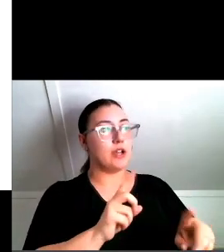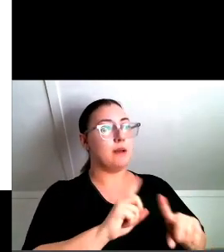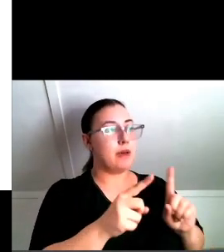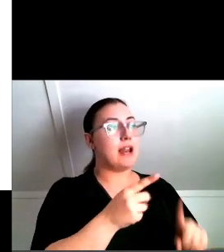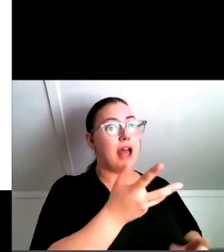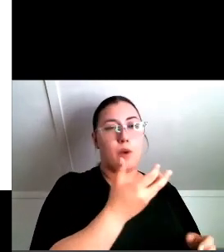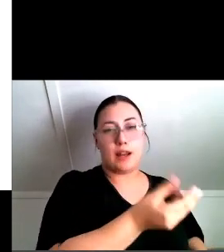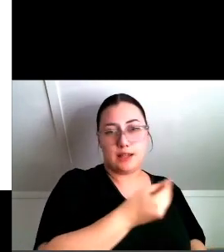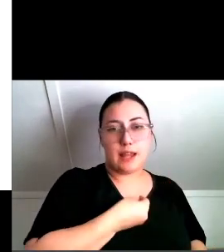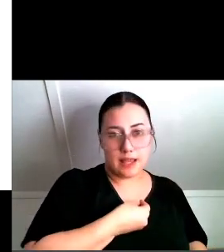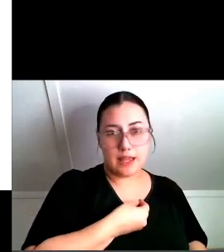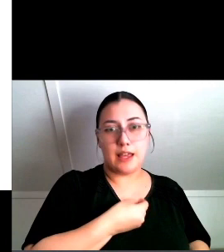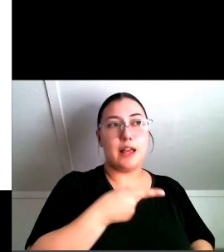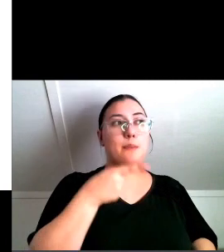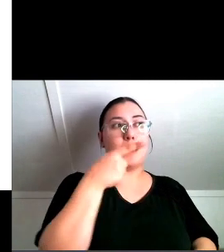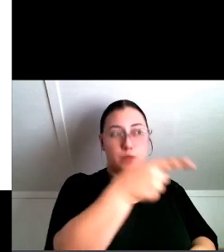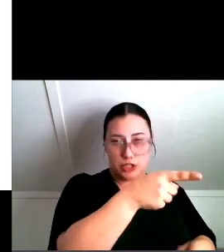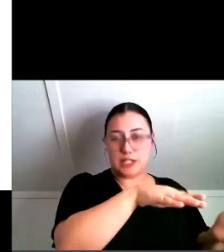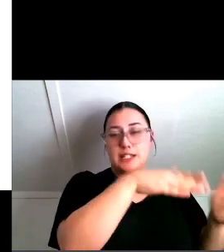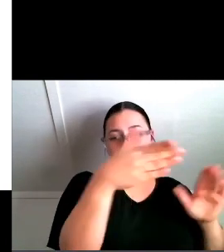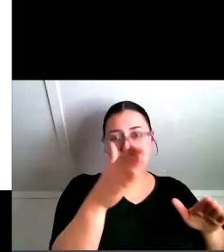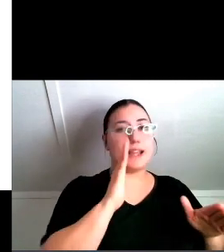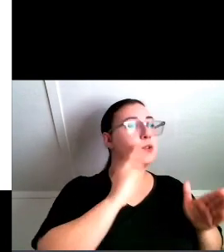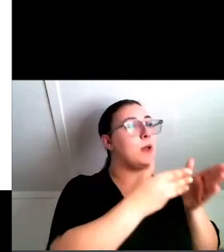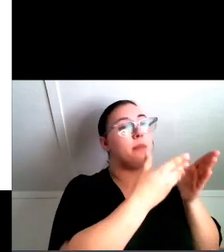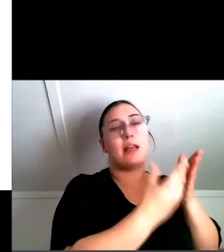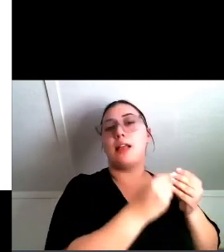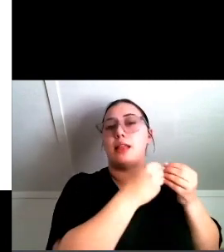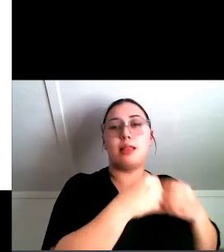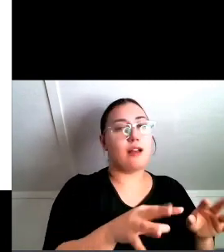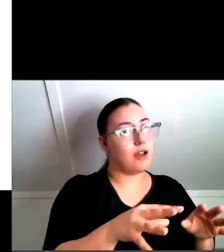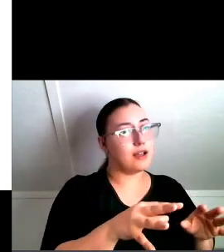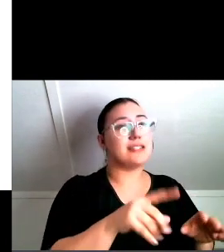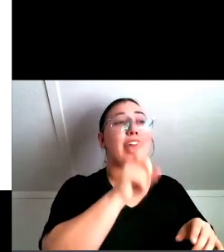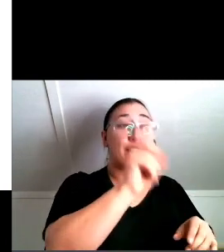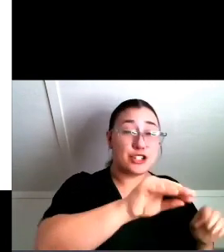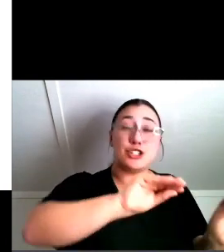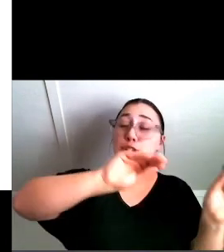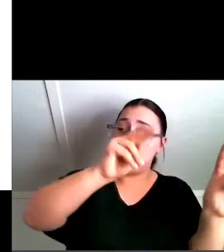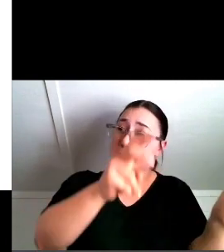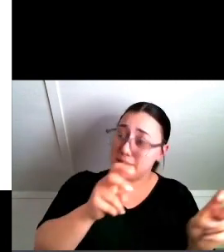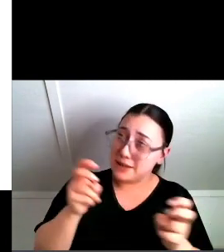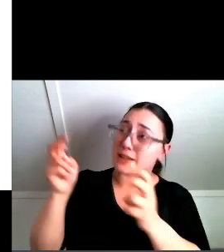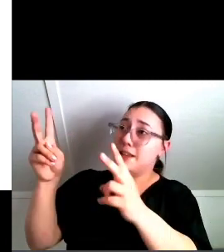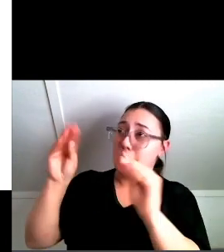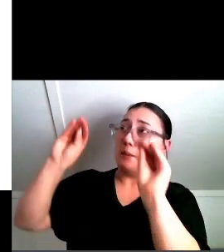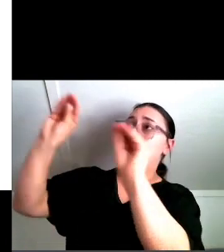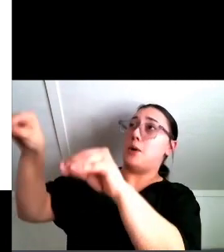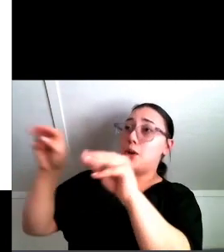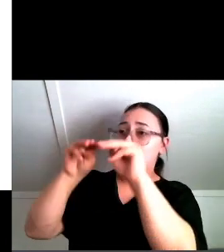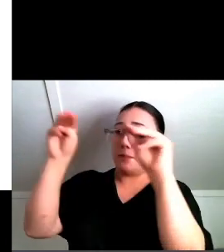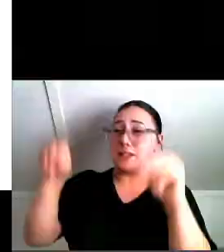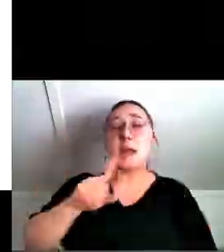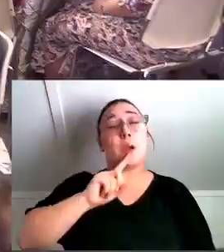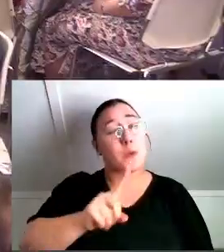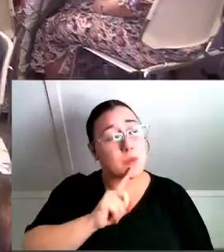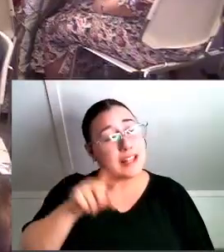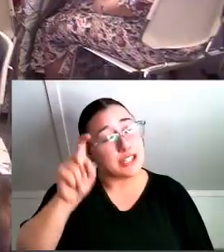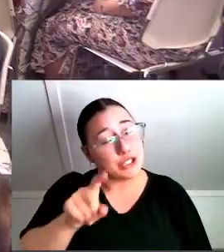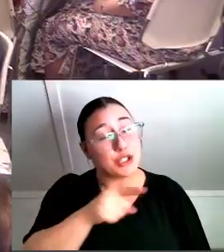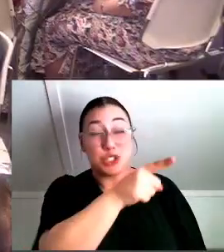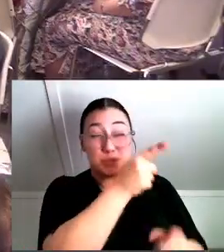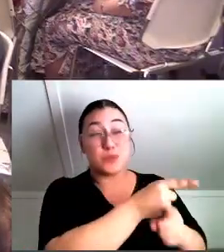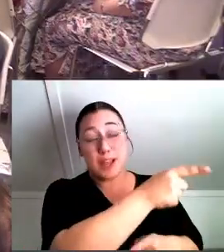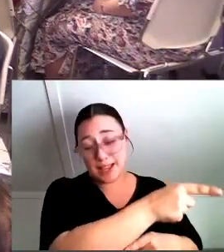gonna disappear and it ought to be in a museum, right? Like it ought to be in a museum. And I